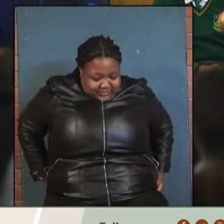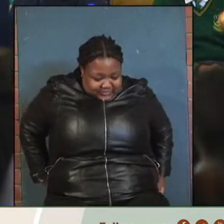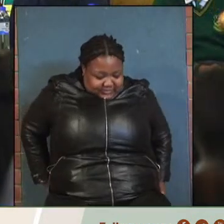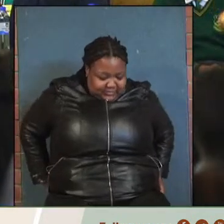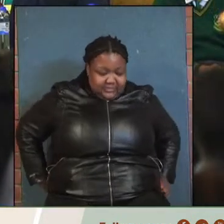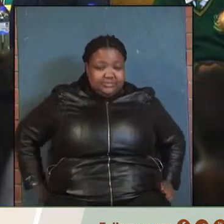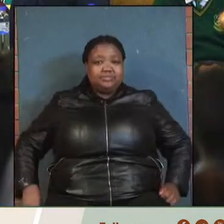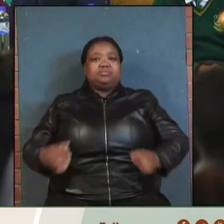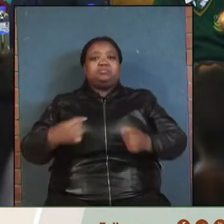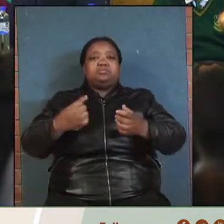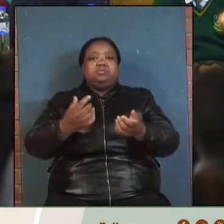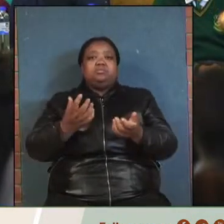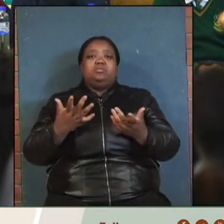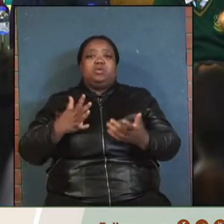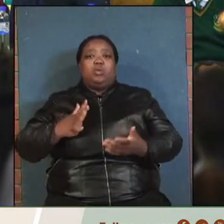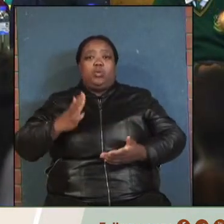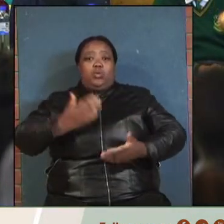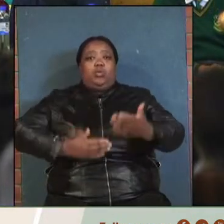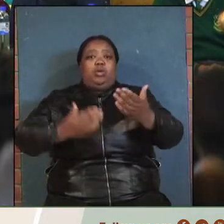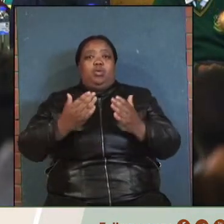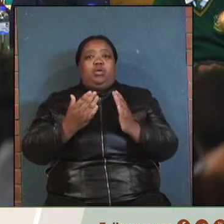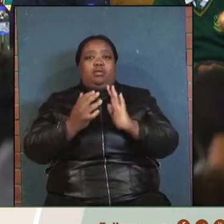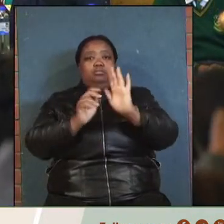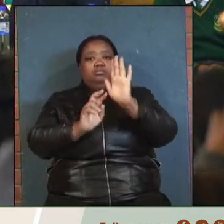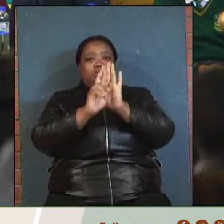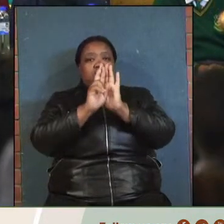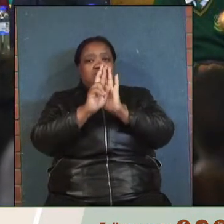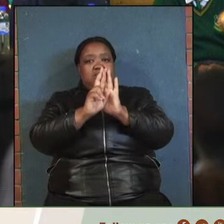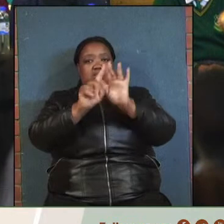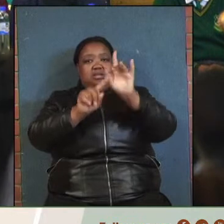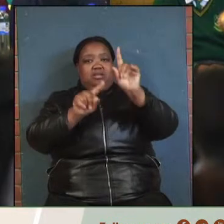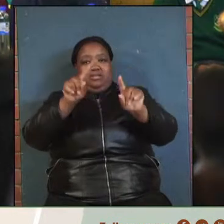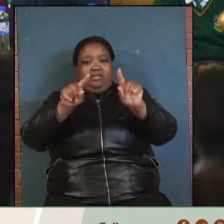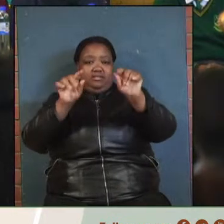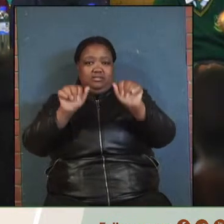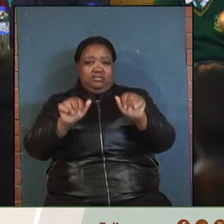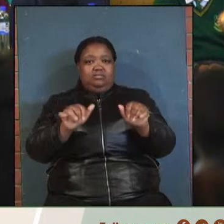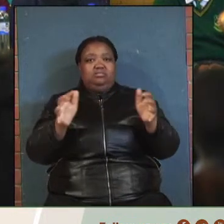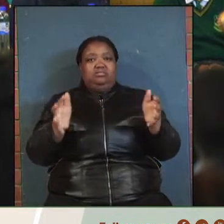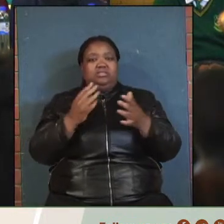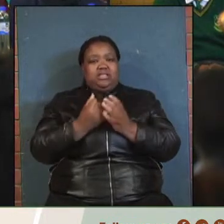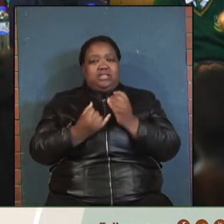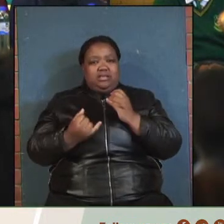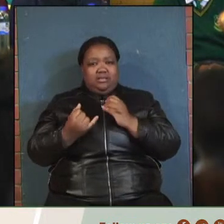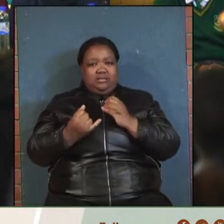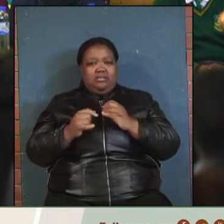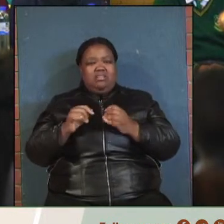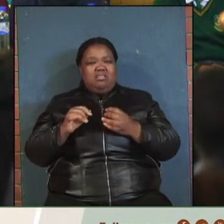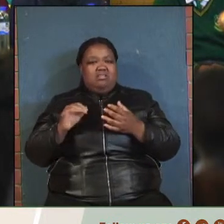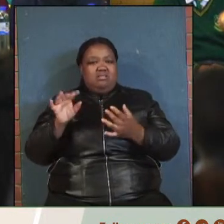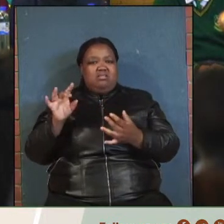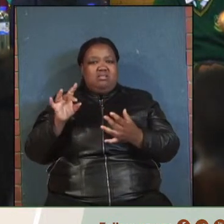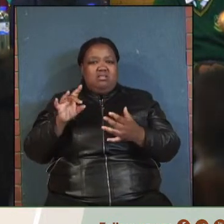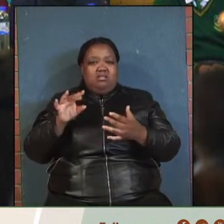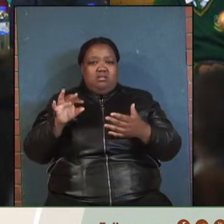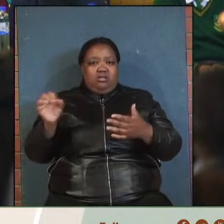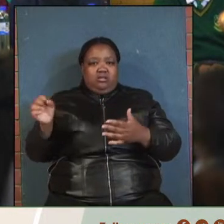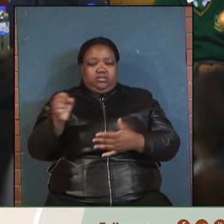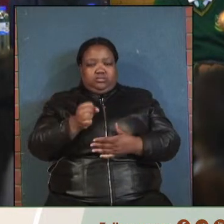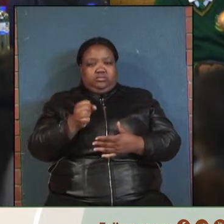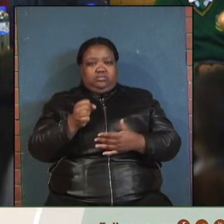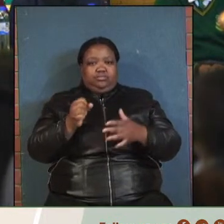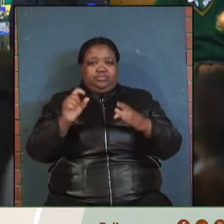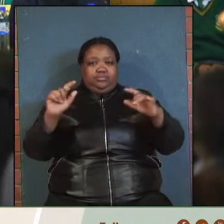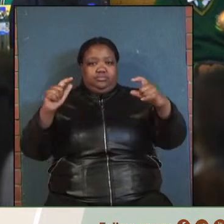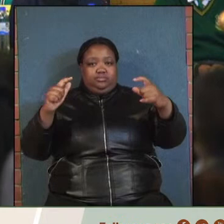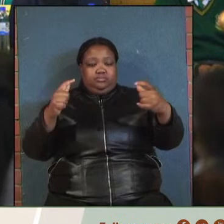I would like to welcome the representative of the Independent Electoral Commission, Mr. Clement Ntlailani, to address